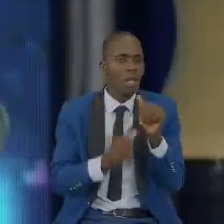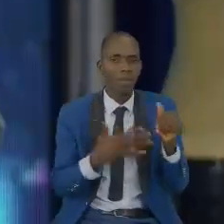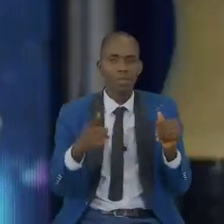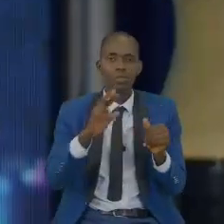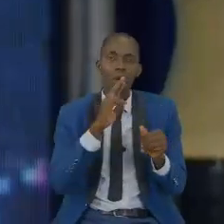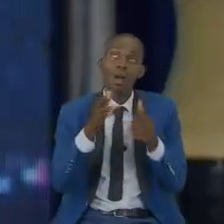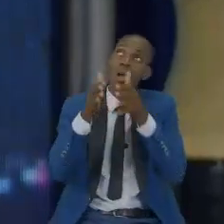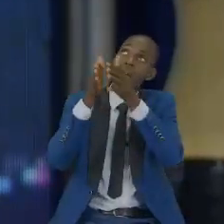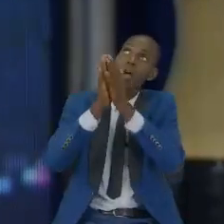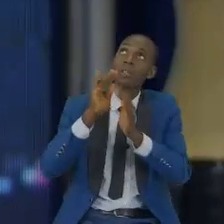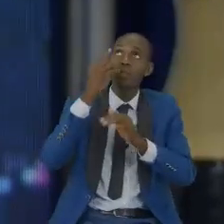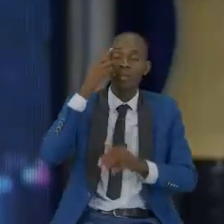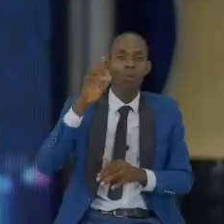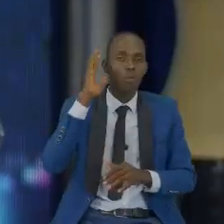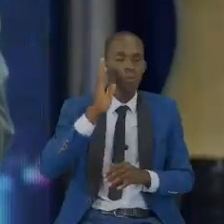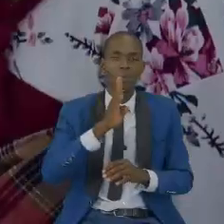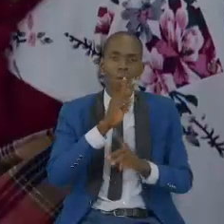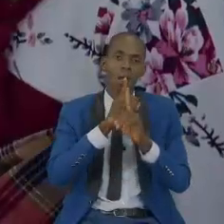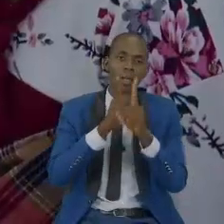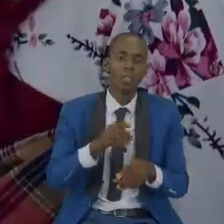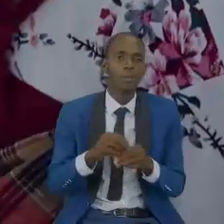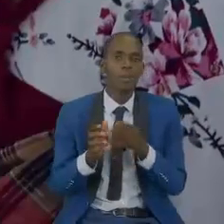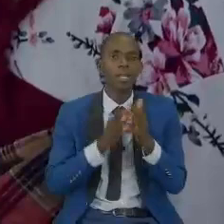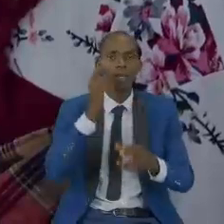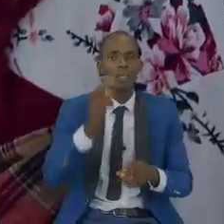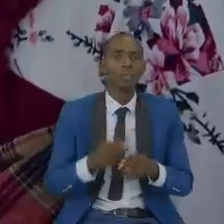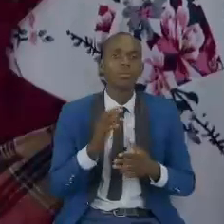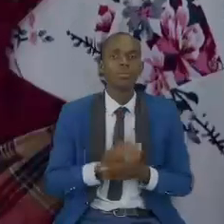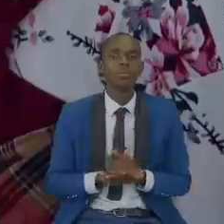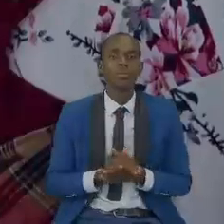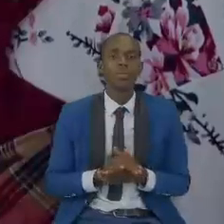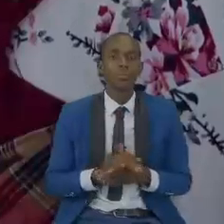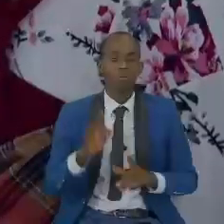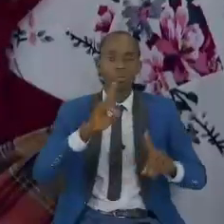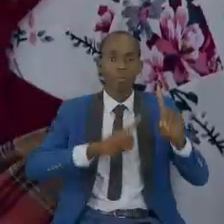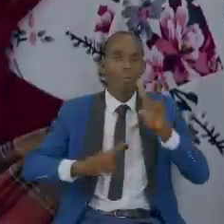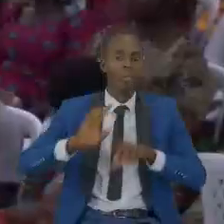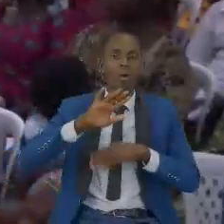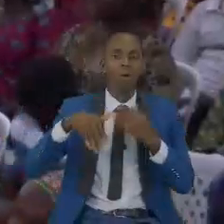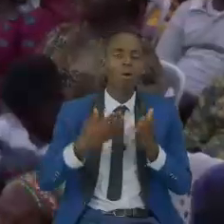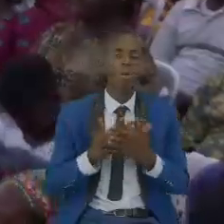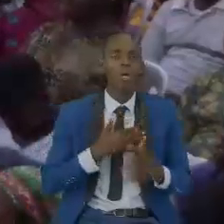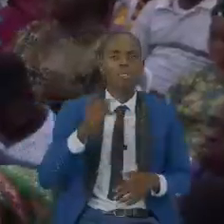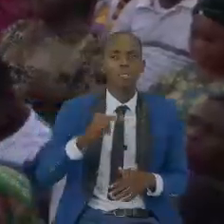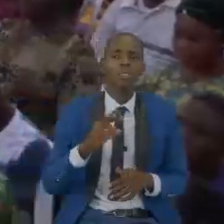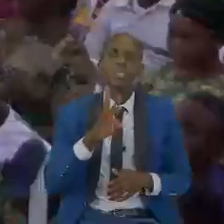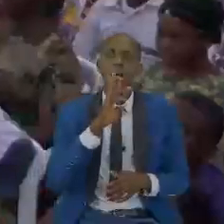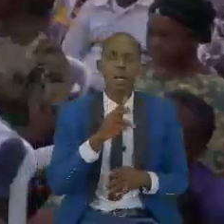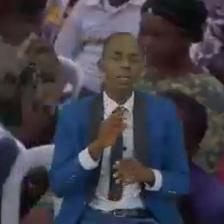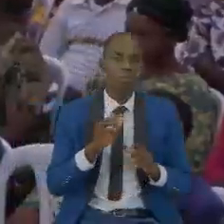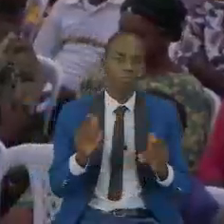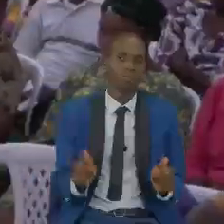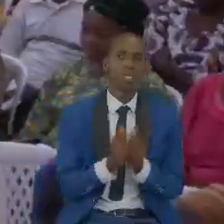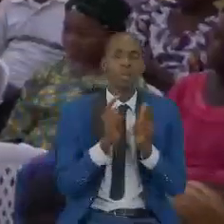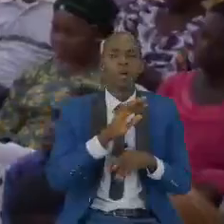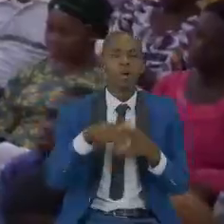be done in Jesus' name. All my needs are met. All my